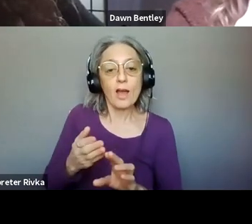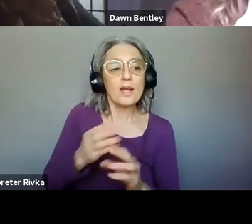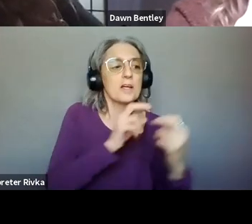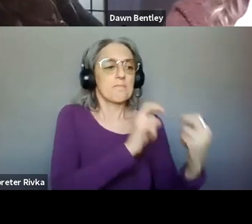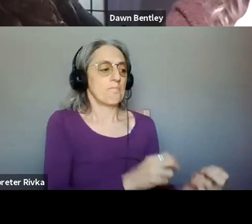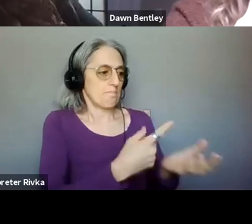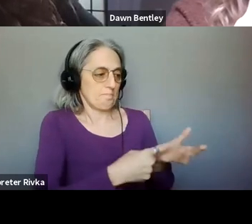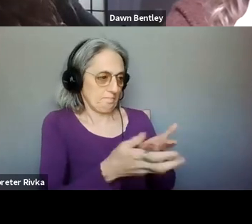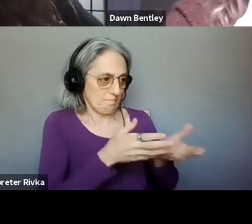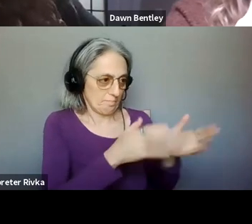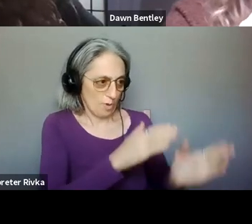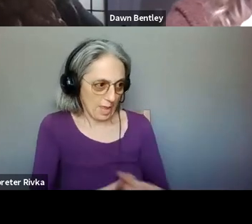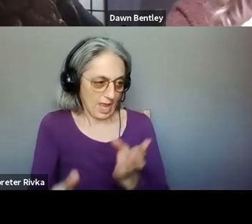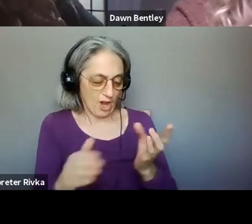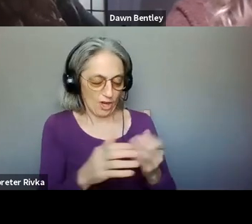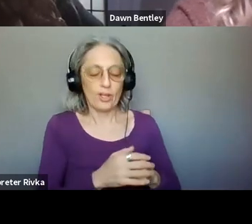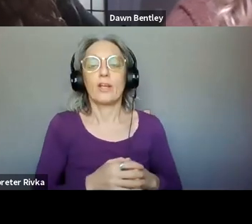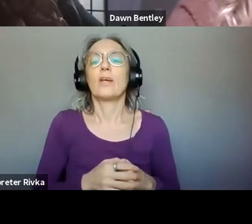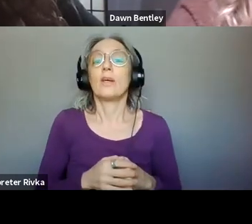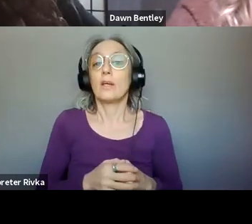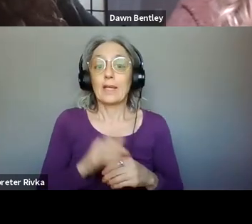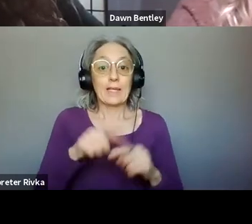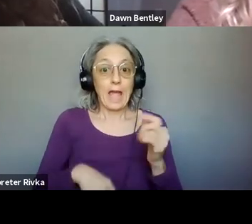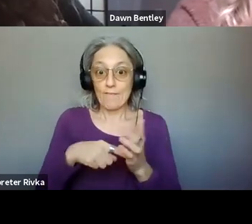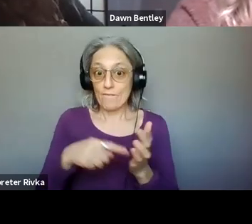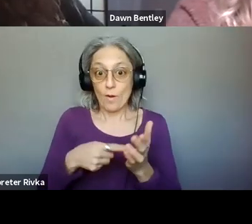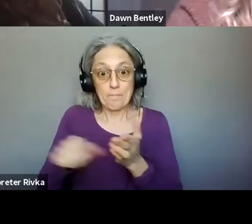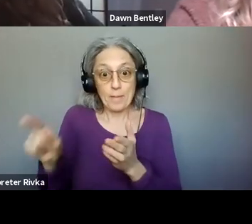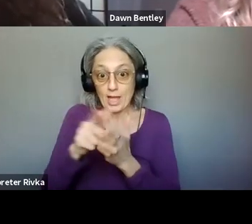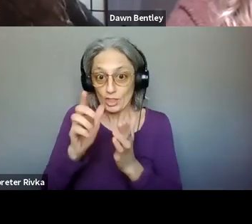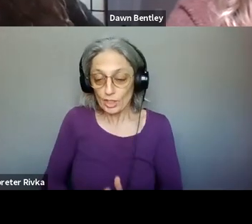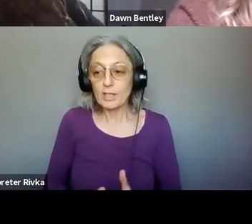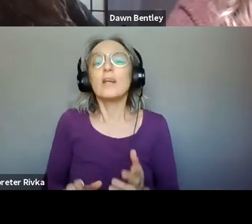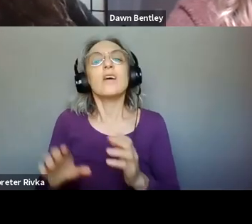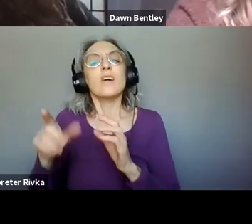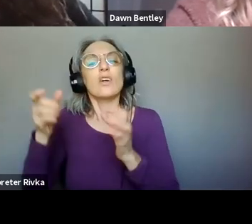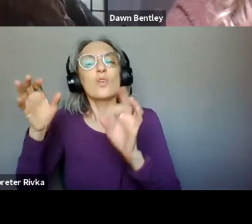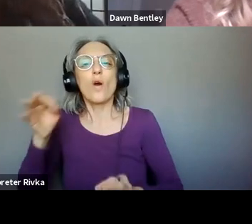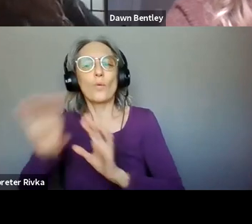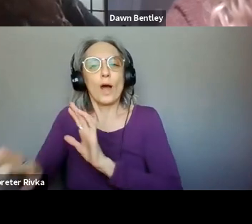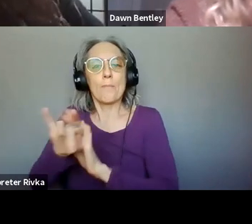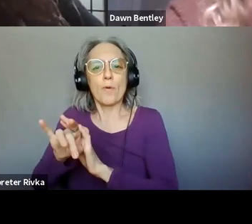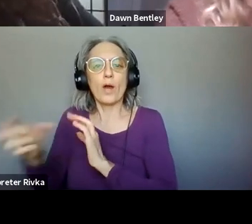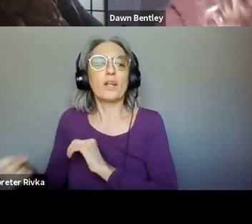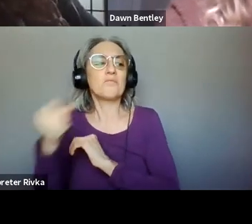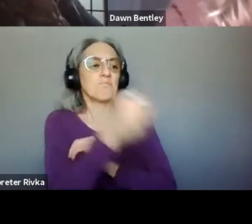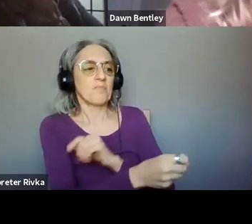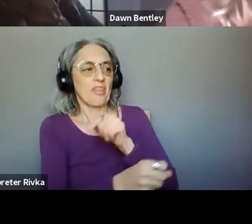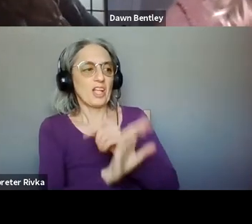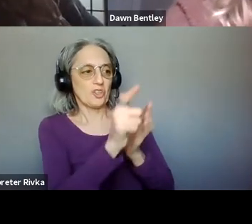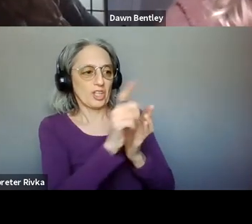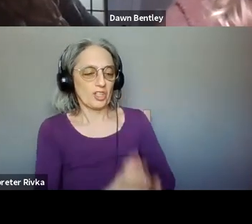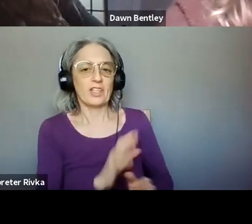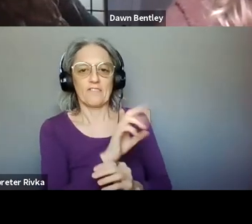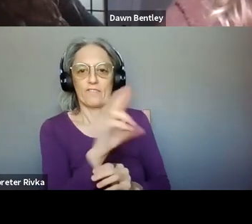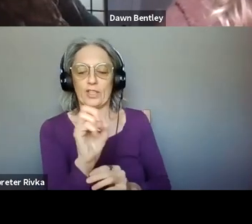cannot afford to have an attorney, you do have the right to have the court appoint an attorney to represent you in those proceedings. And so that's one of the things at